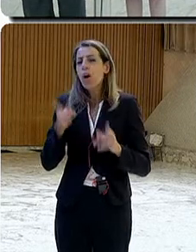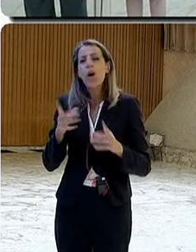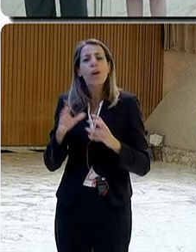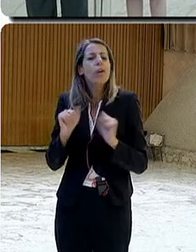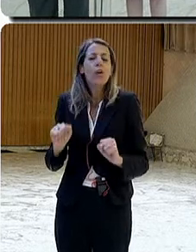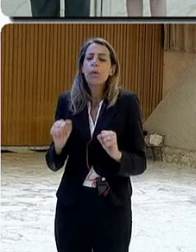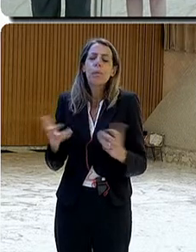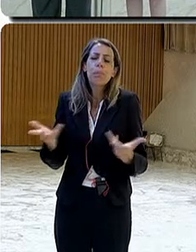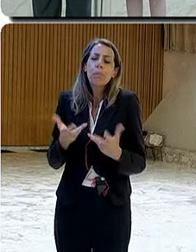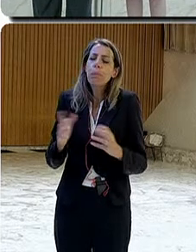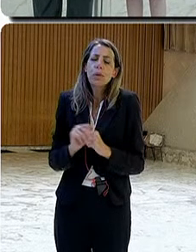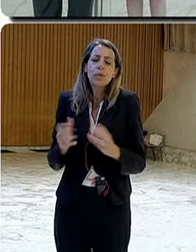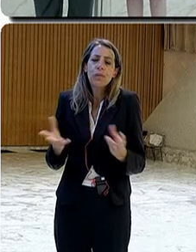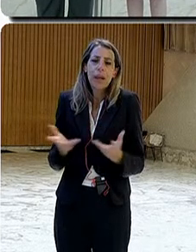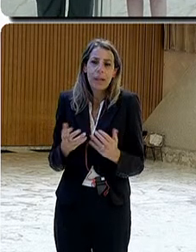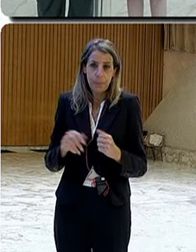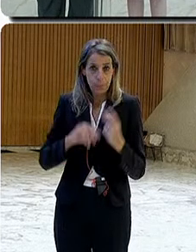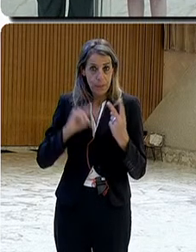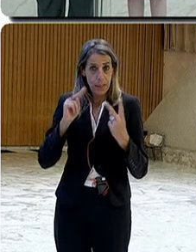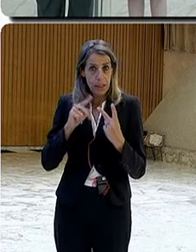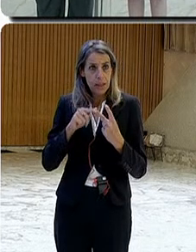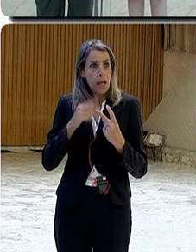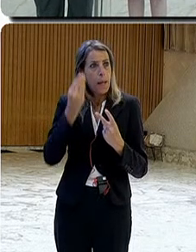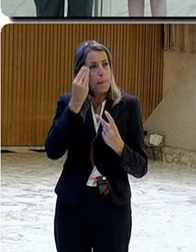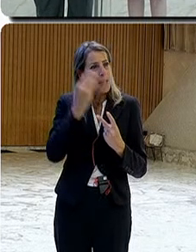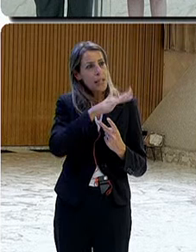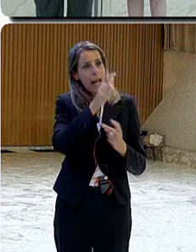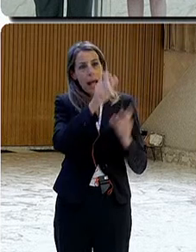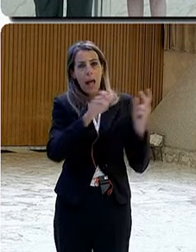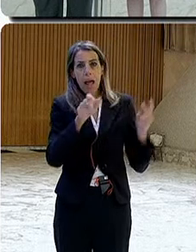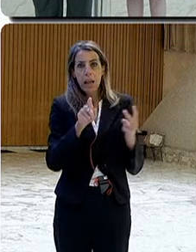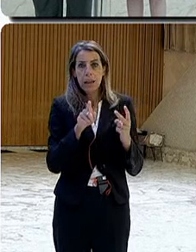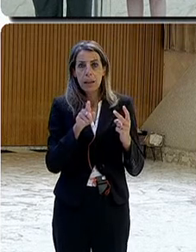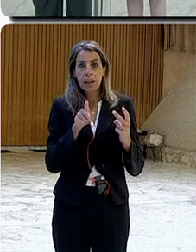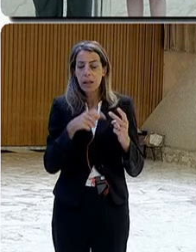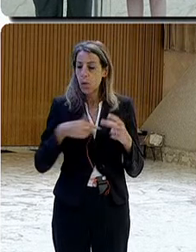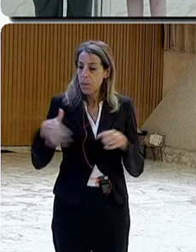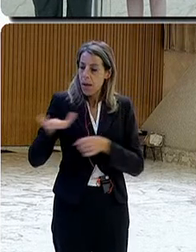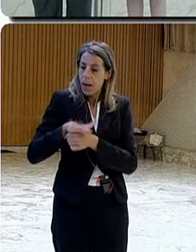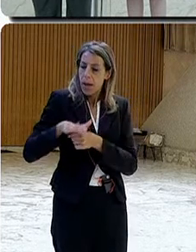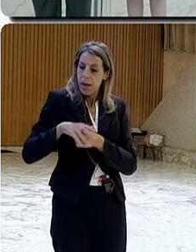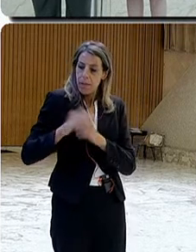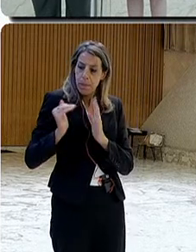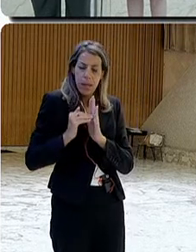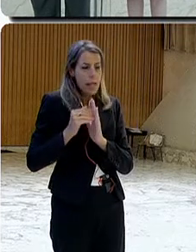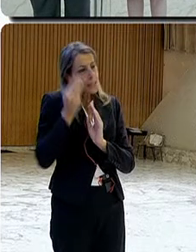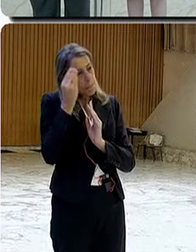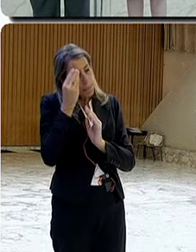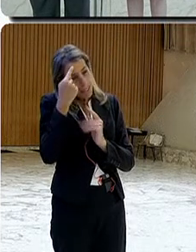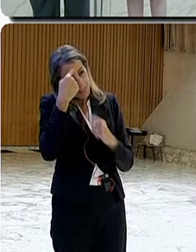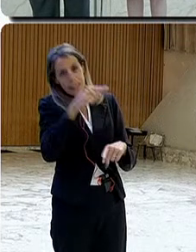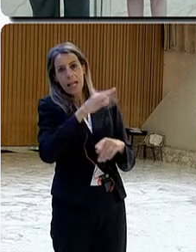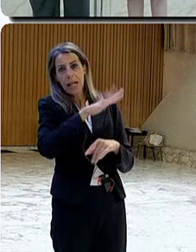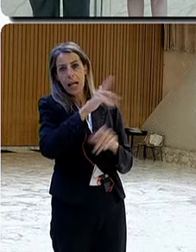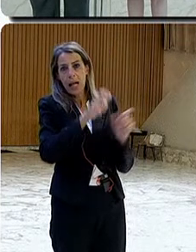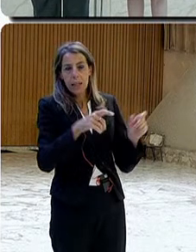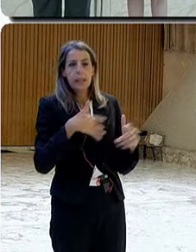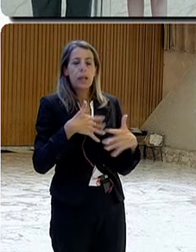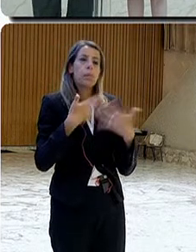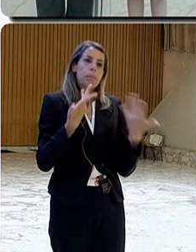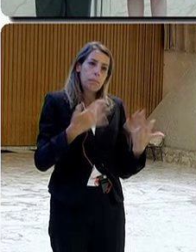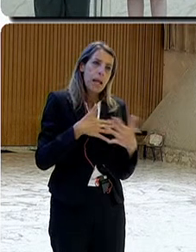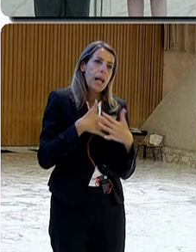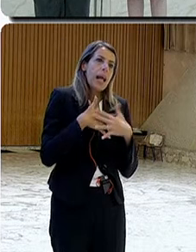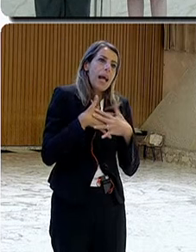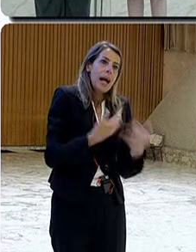pleasant? Second, thinking of others while being a family at home. Through the ministries of charity and hospitality, families